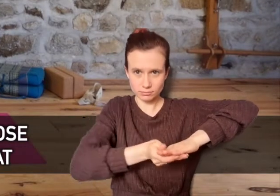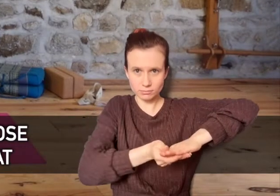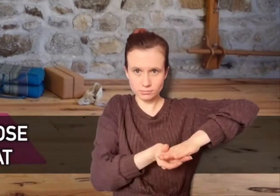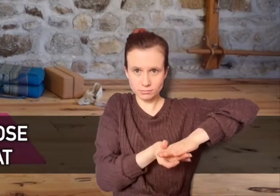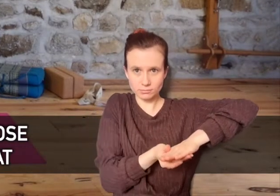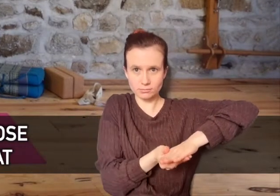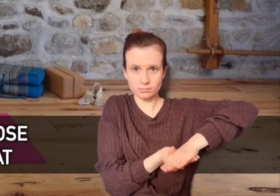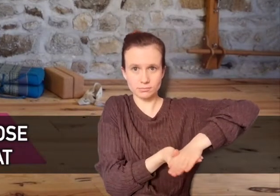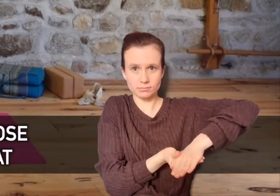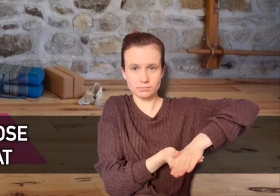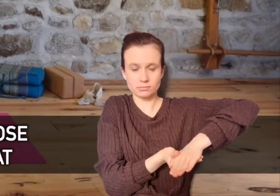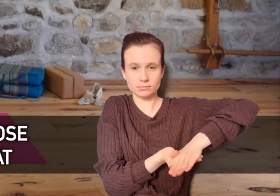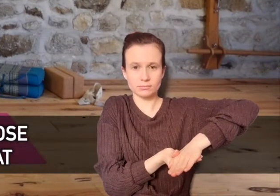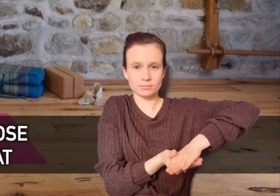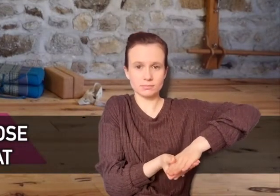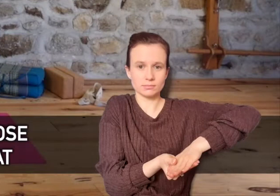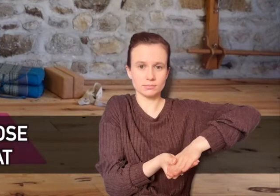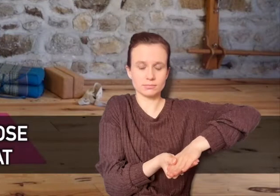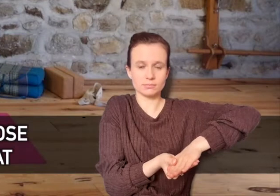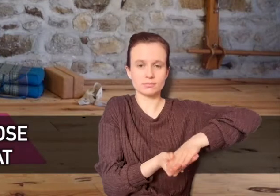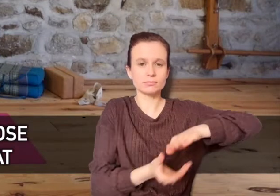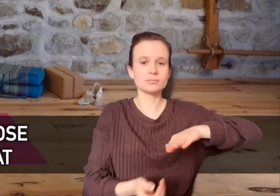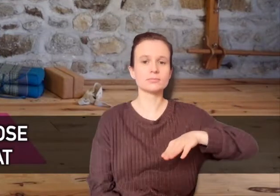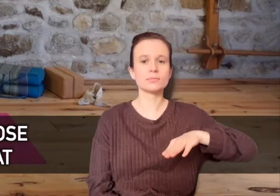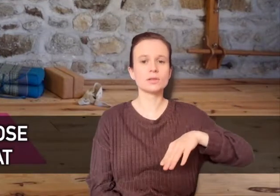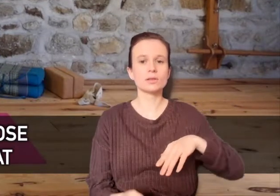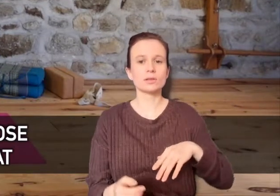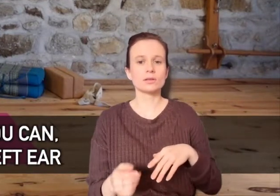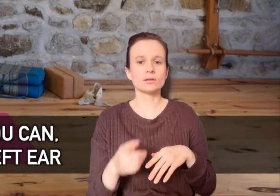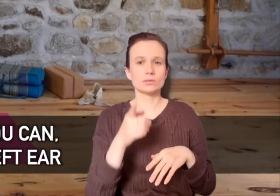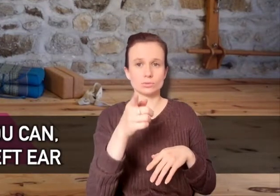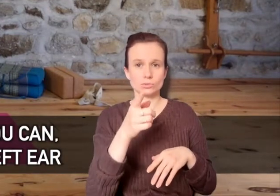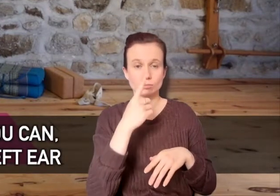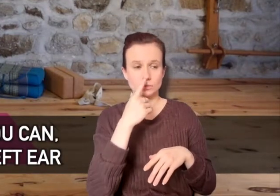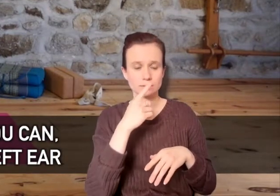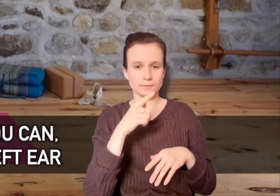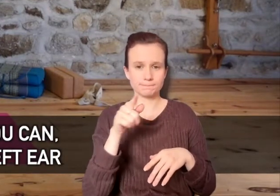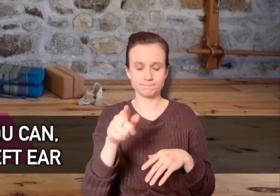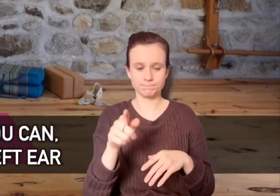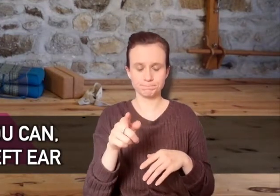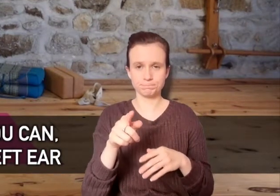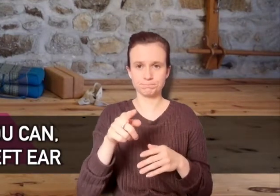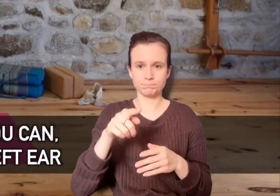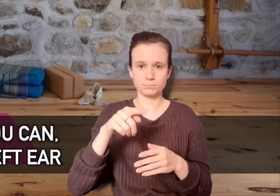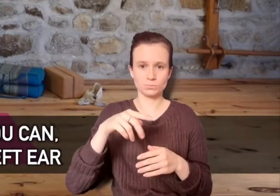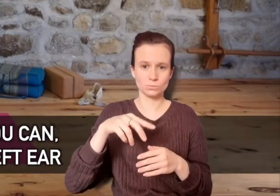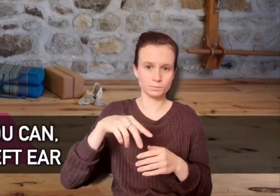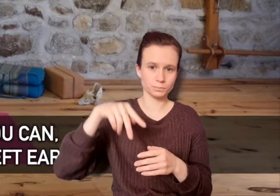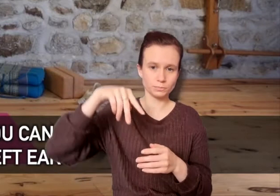the same idea as the last pose we just did. You're going to keep that standing leg nice and